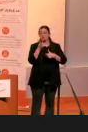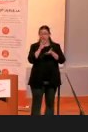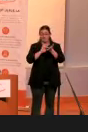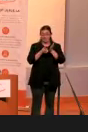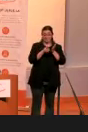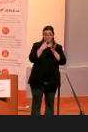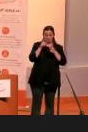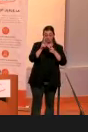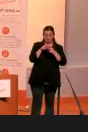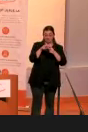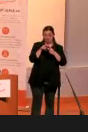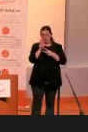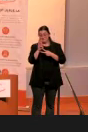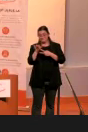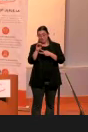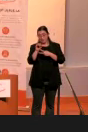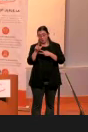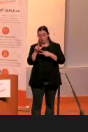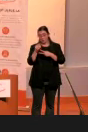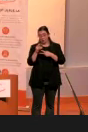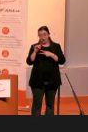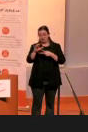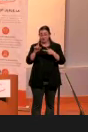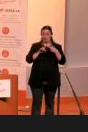an immunosuppressant? Yes.